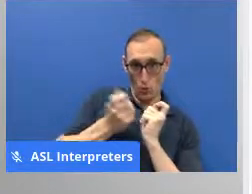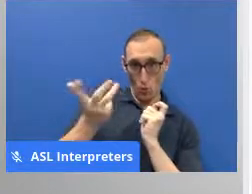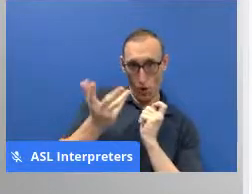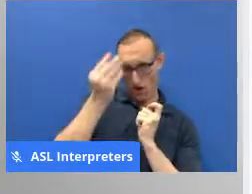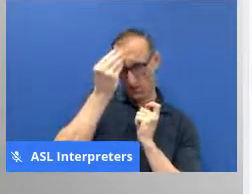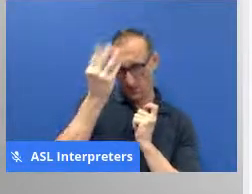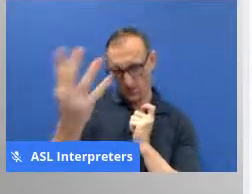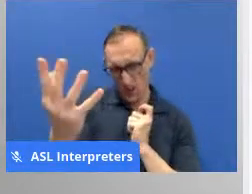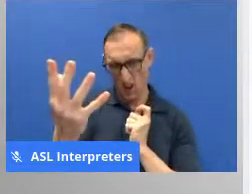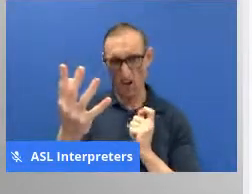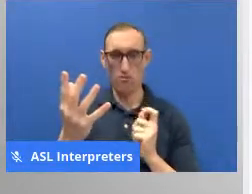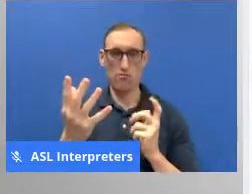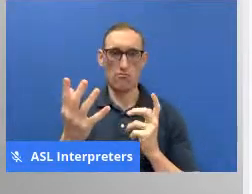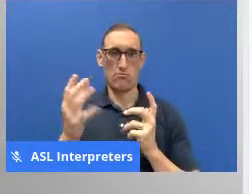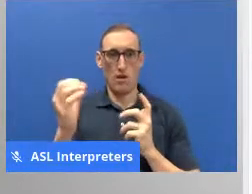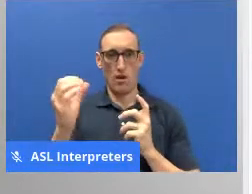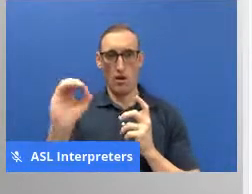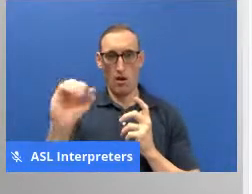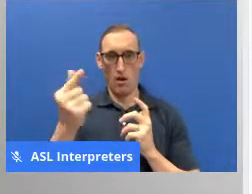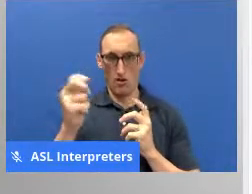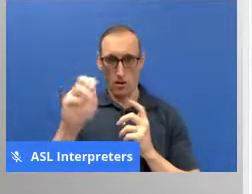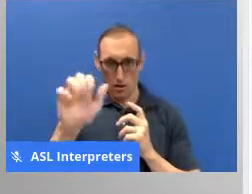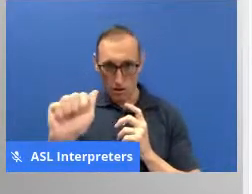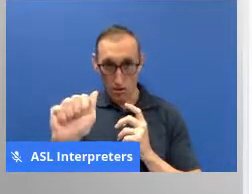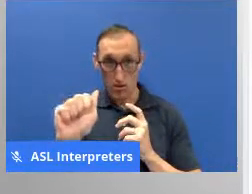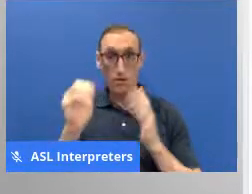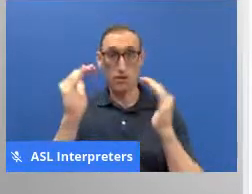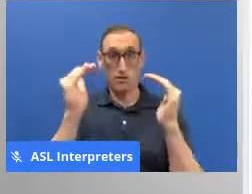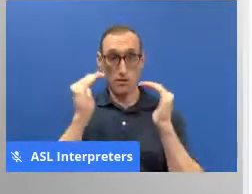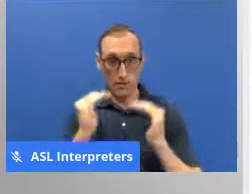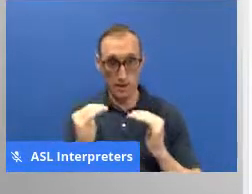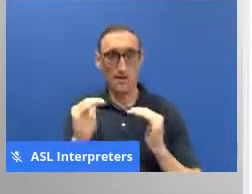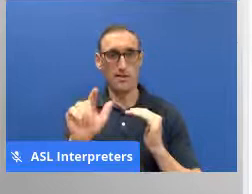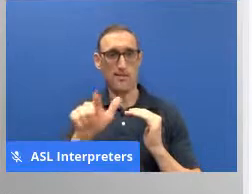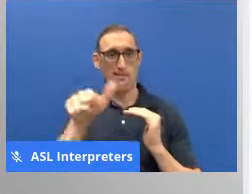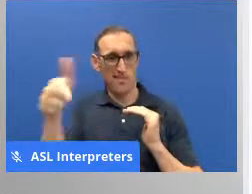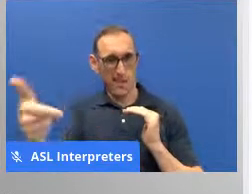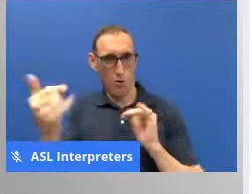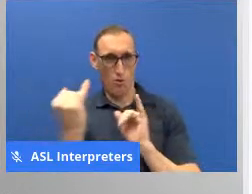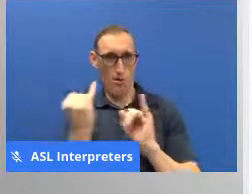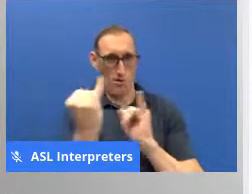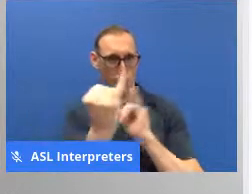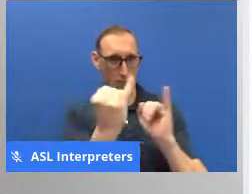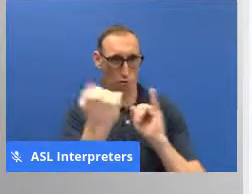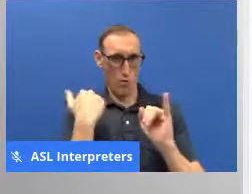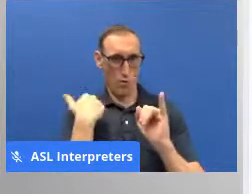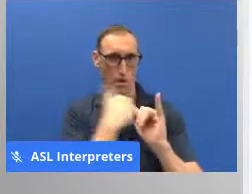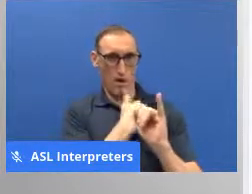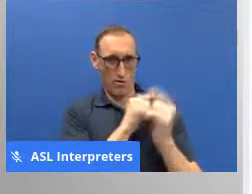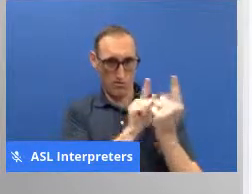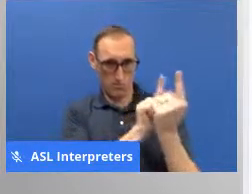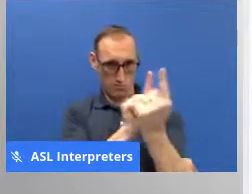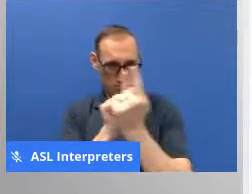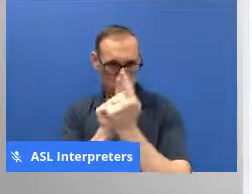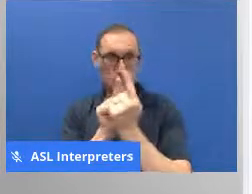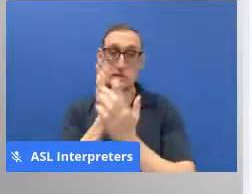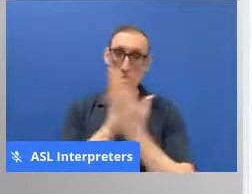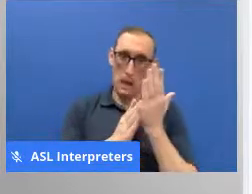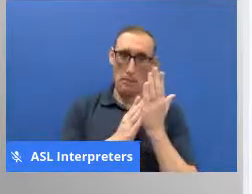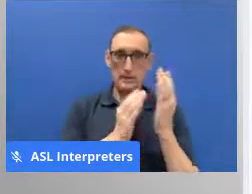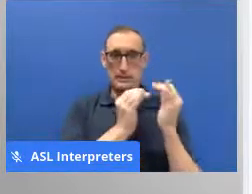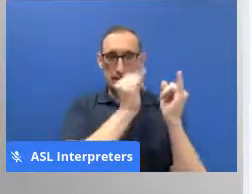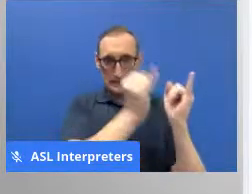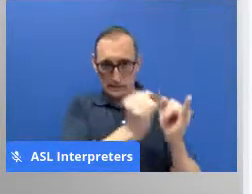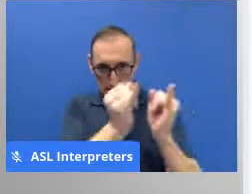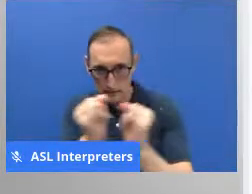And then as you can just follow through, they'll begin their interviews. And some of these will be done individually, some will be